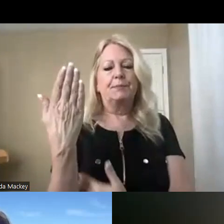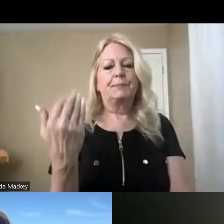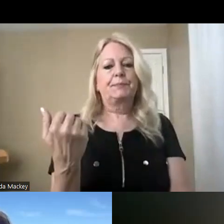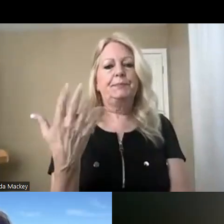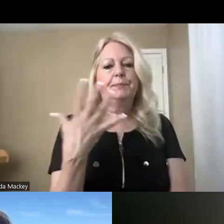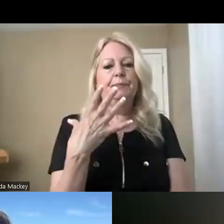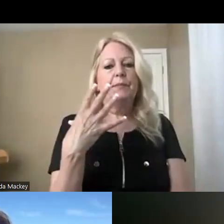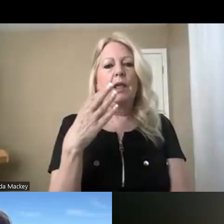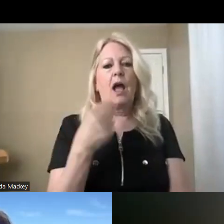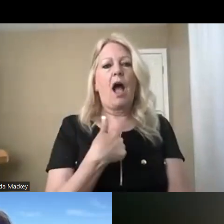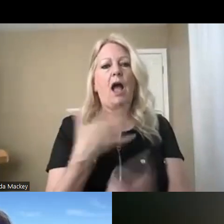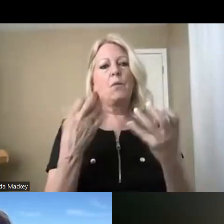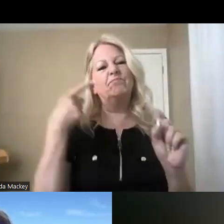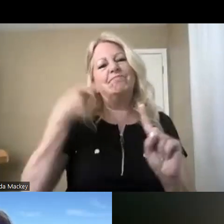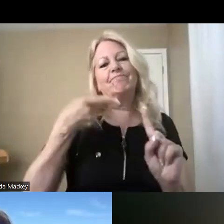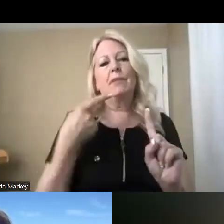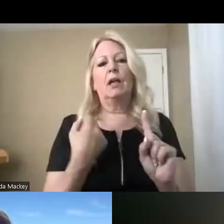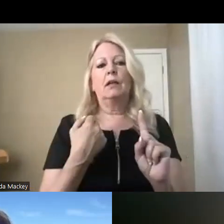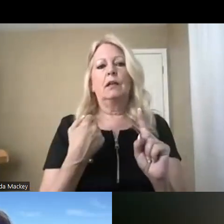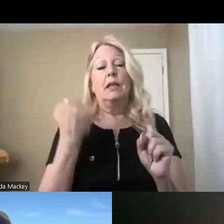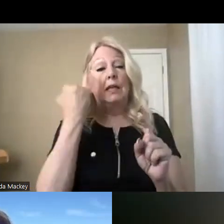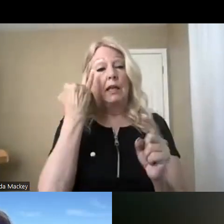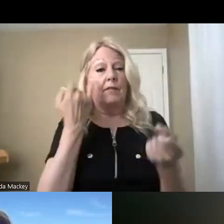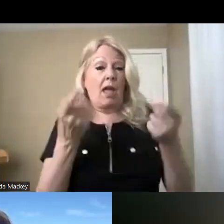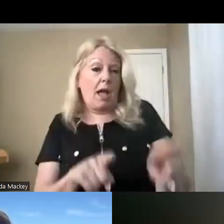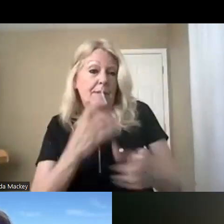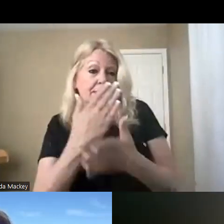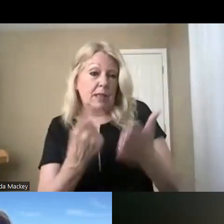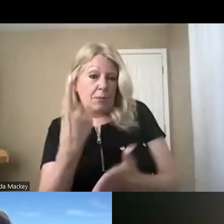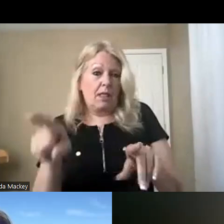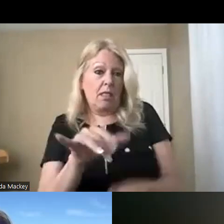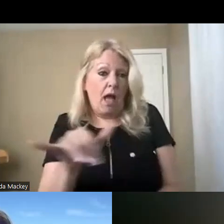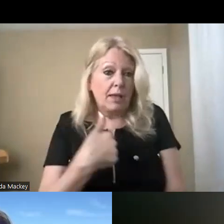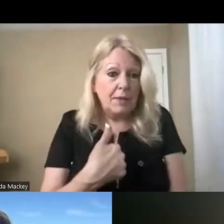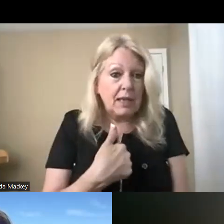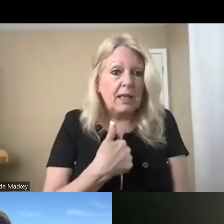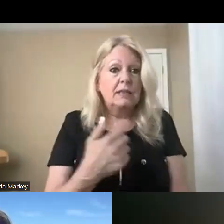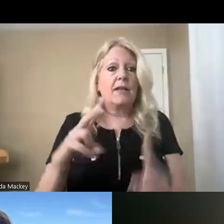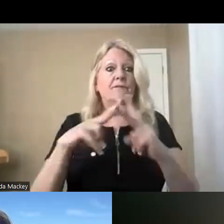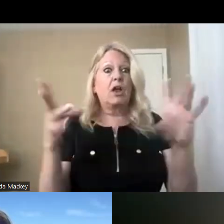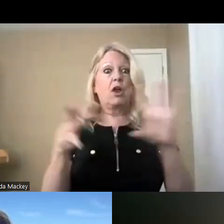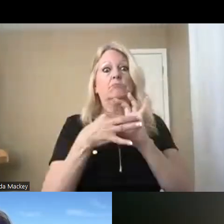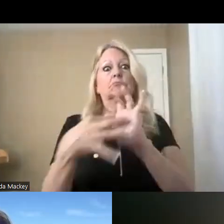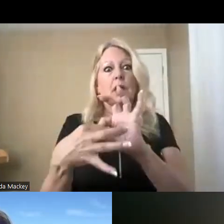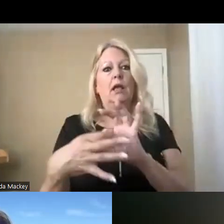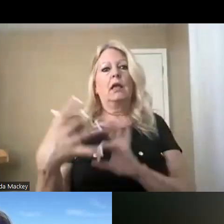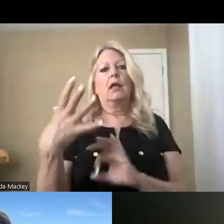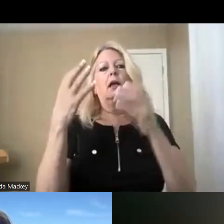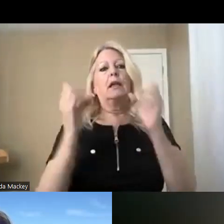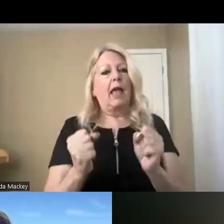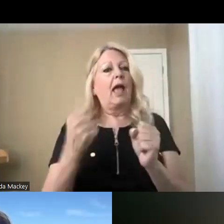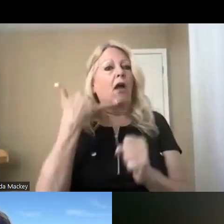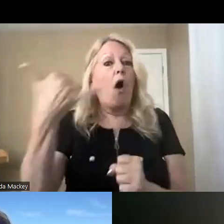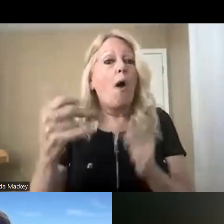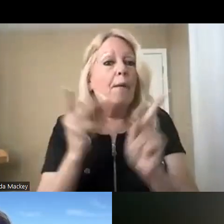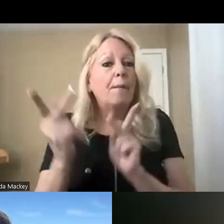And so I just want to point out, if that happens to someone like me, who is fairly well connected and knows and can call people, I